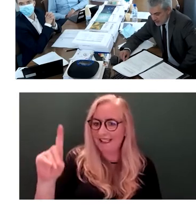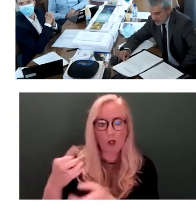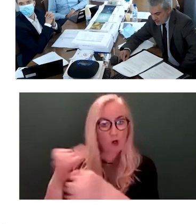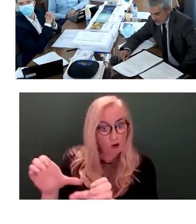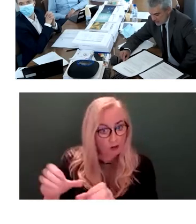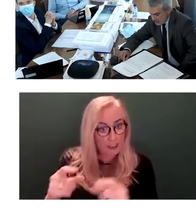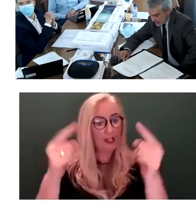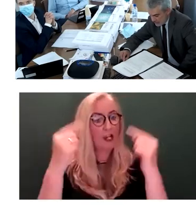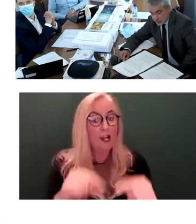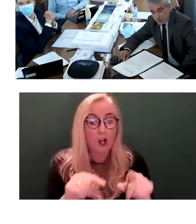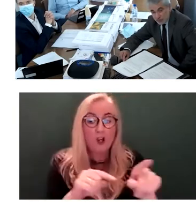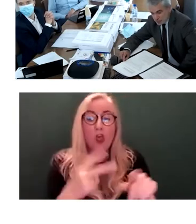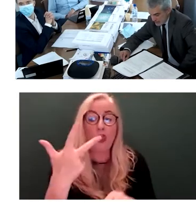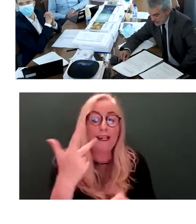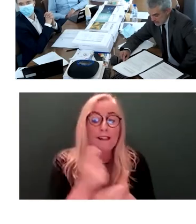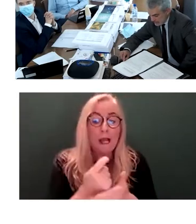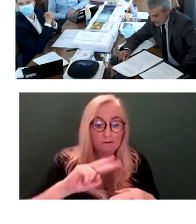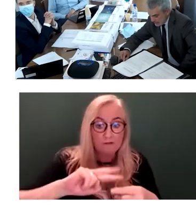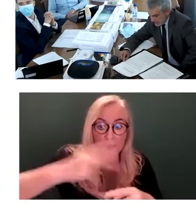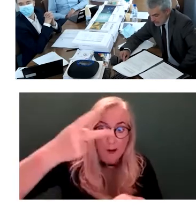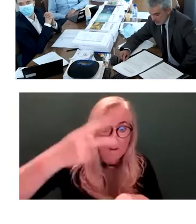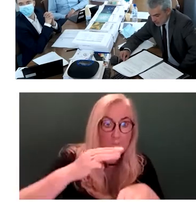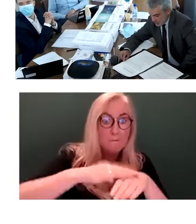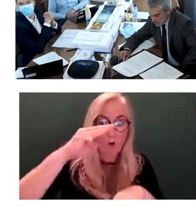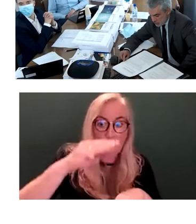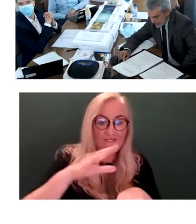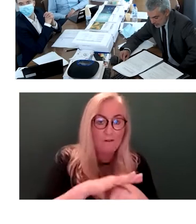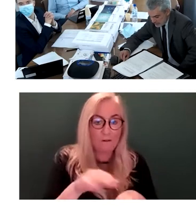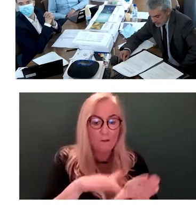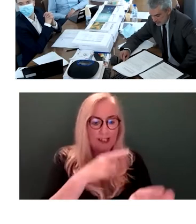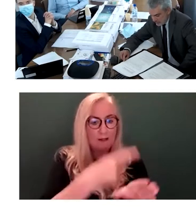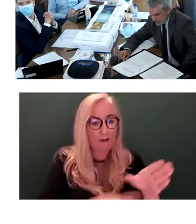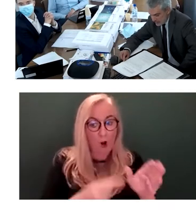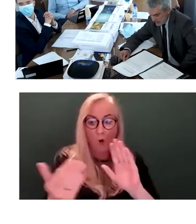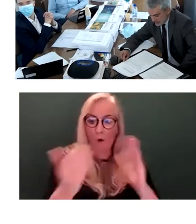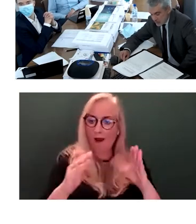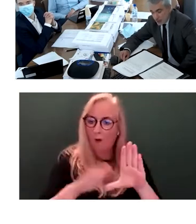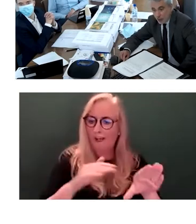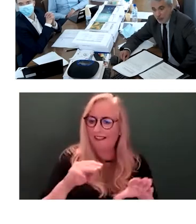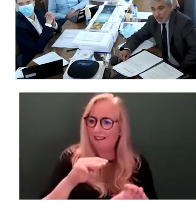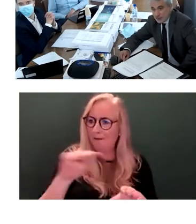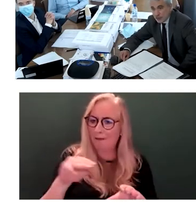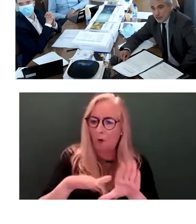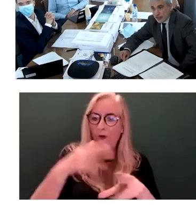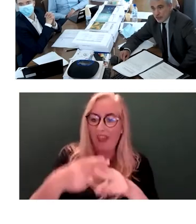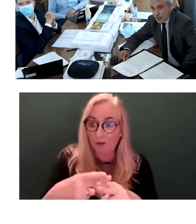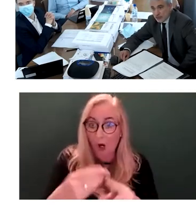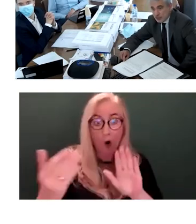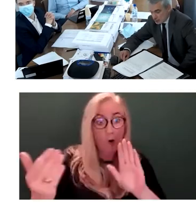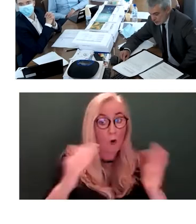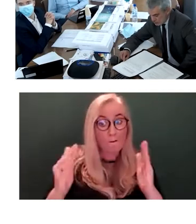unemployment rate is three times higher for person with disability than for person without a disability in Ireland, compared to